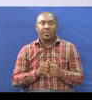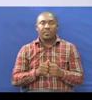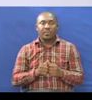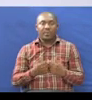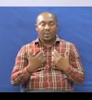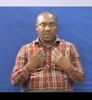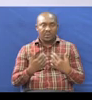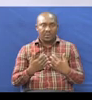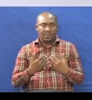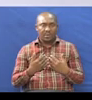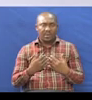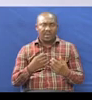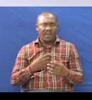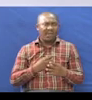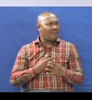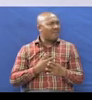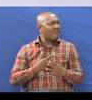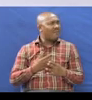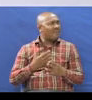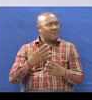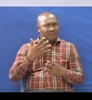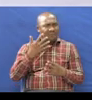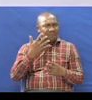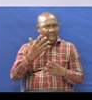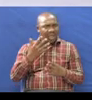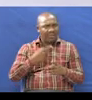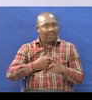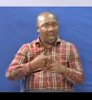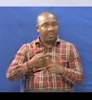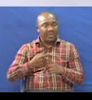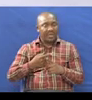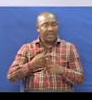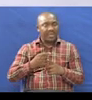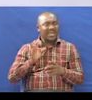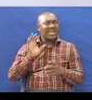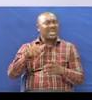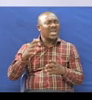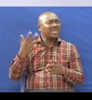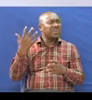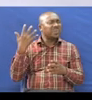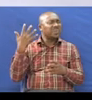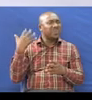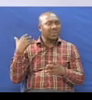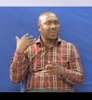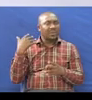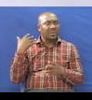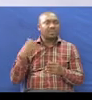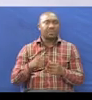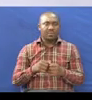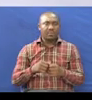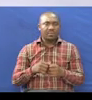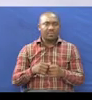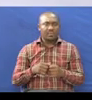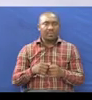about 500 years AD. Let us go to the concept. Do you know the